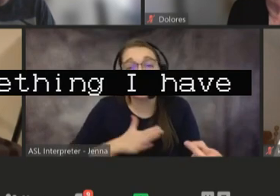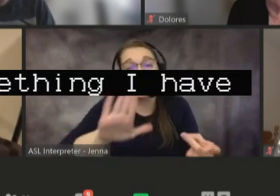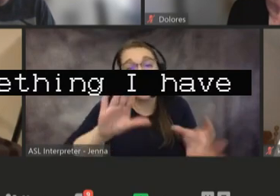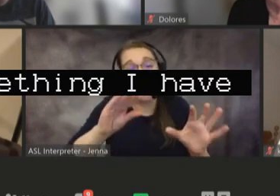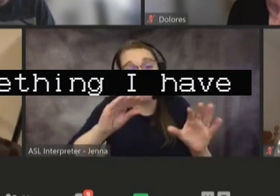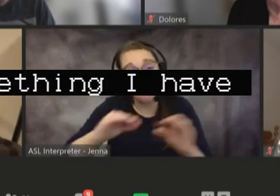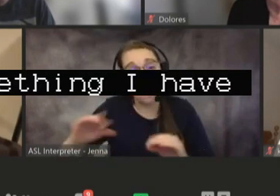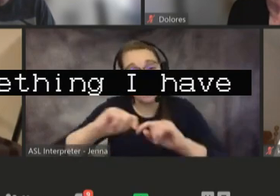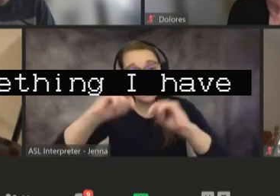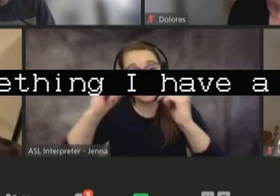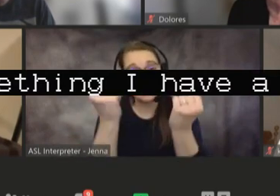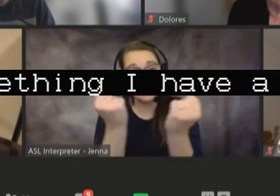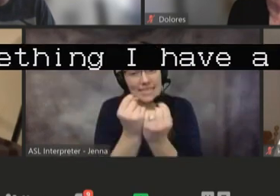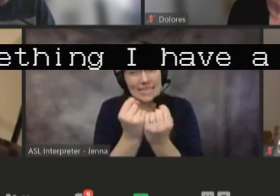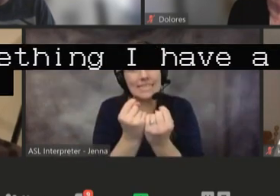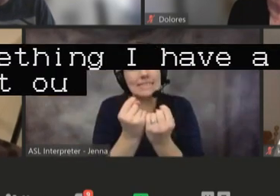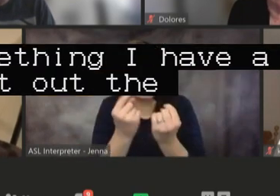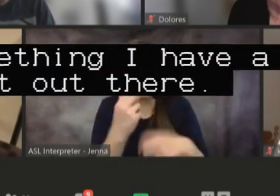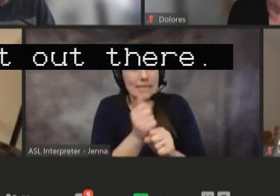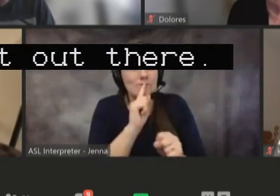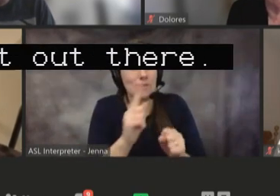these flies off of us.